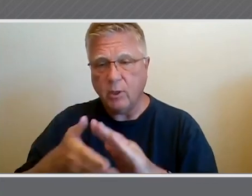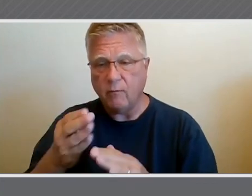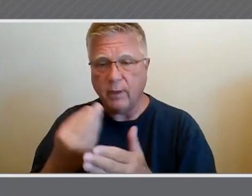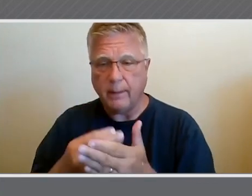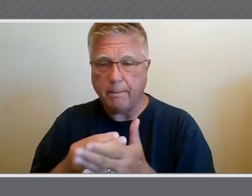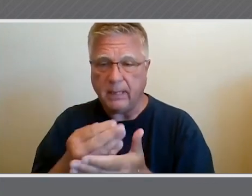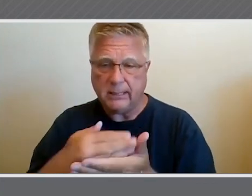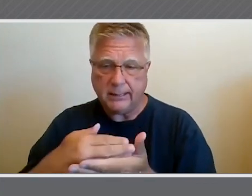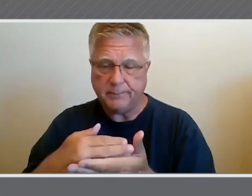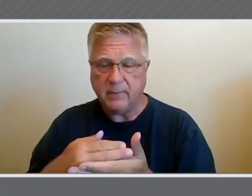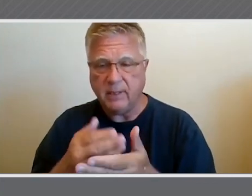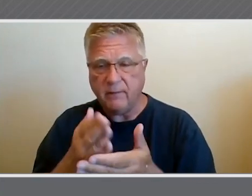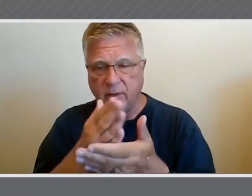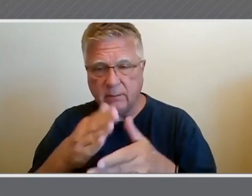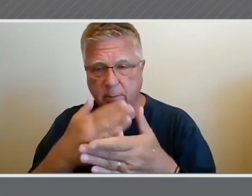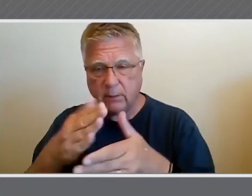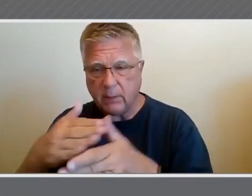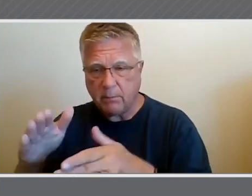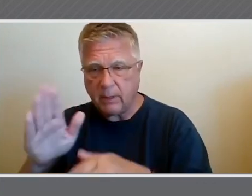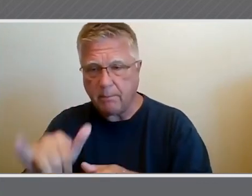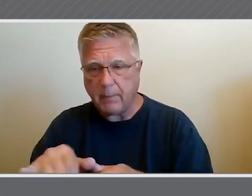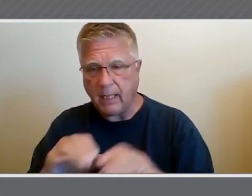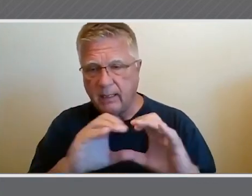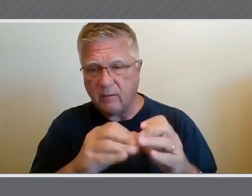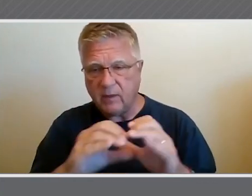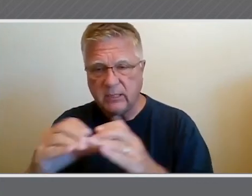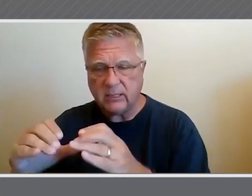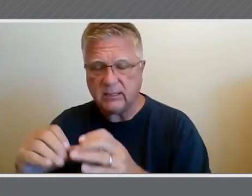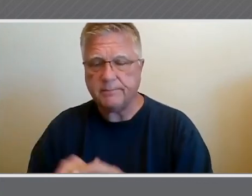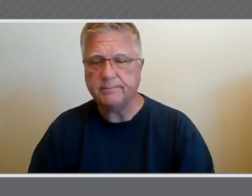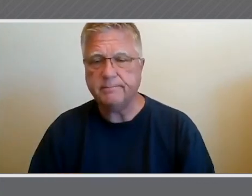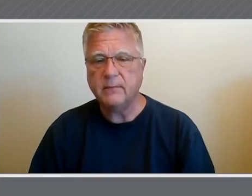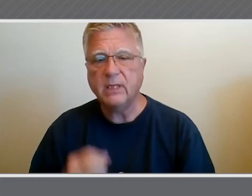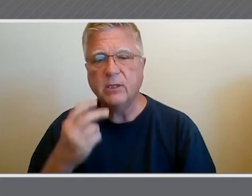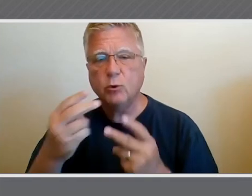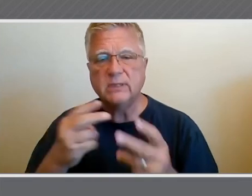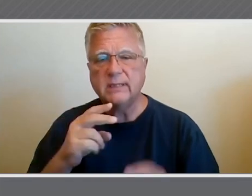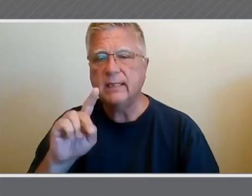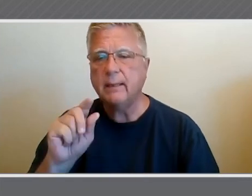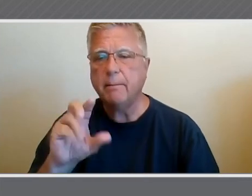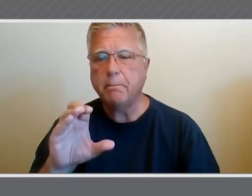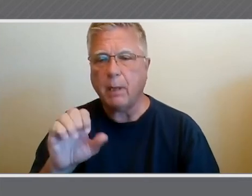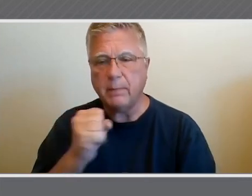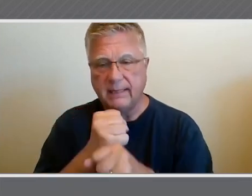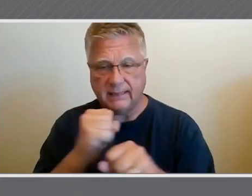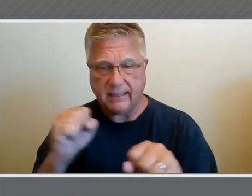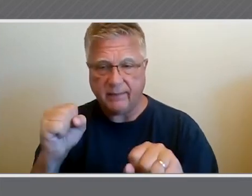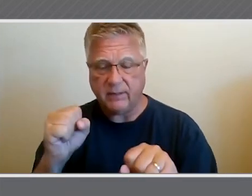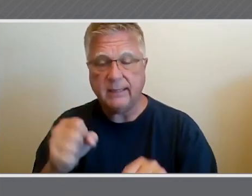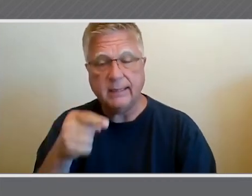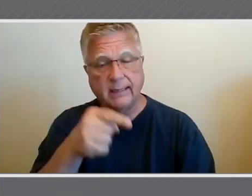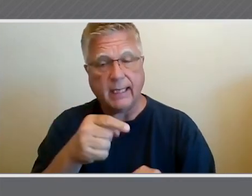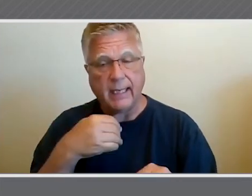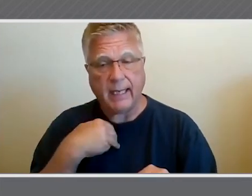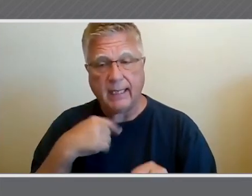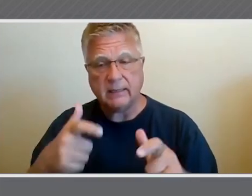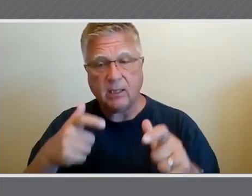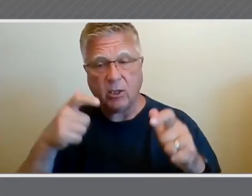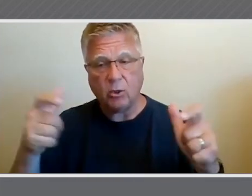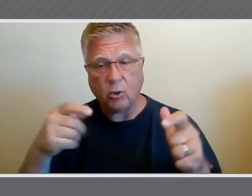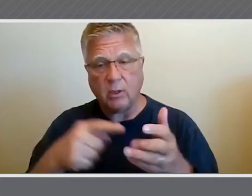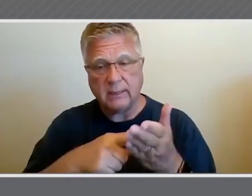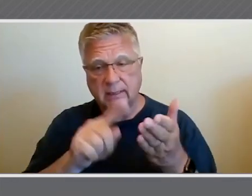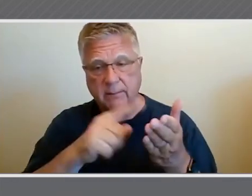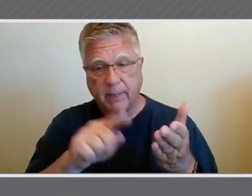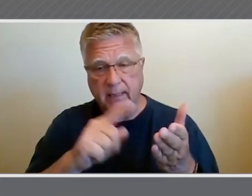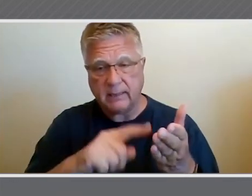If you split it up by division, you'll see that public safety does have the largest spend.